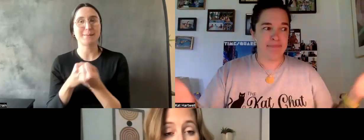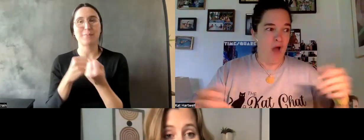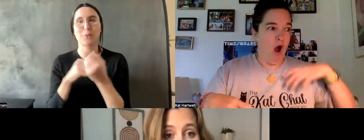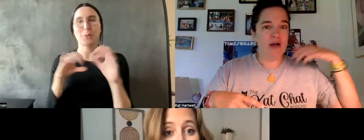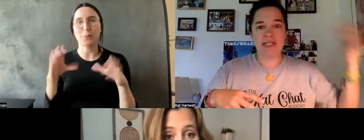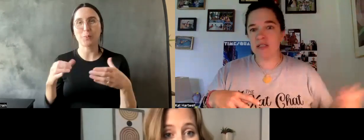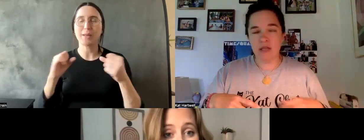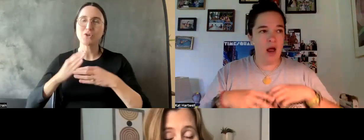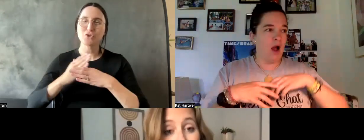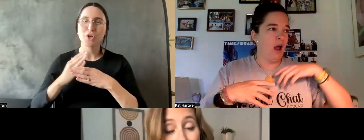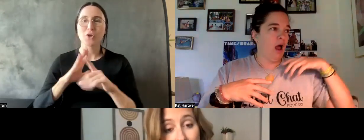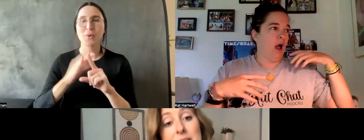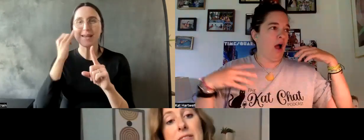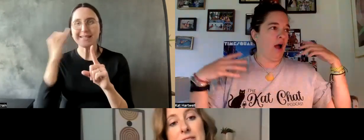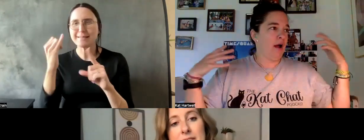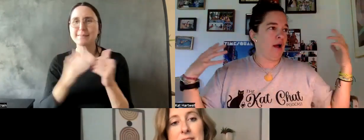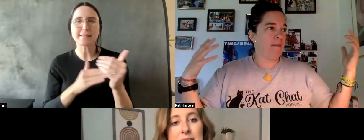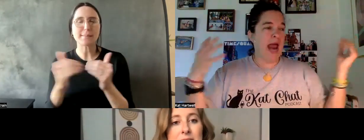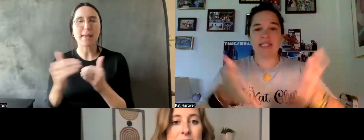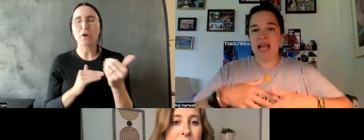for autistic,